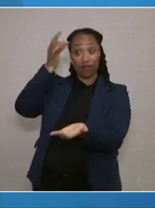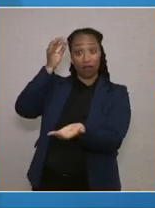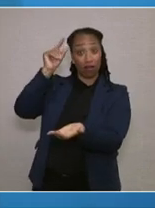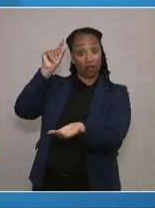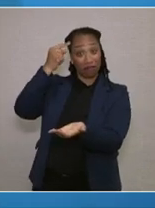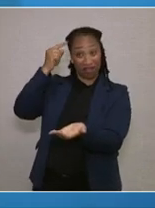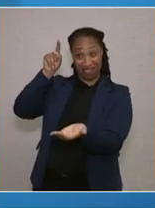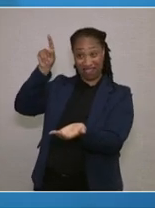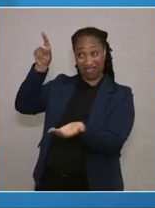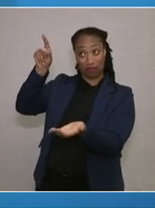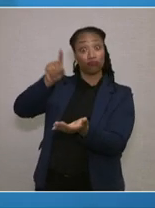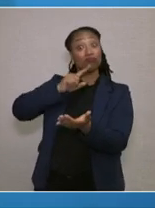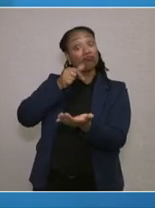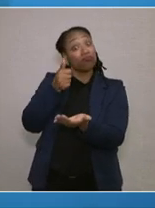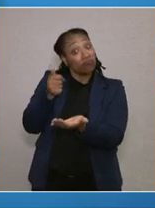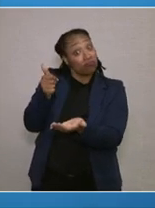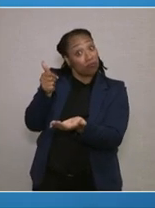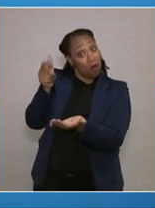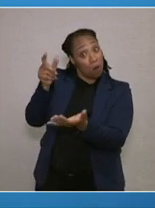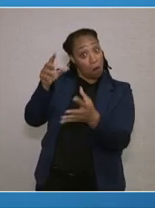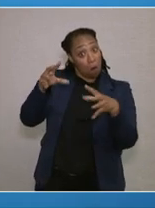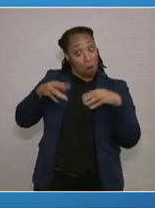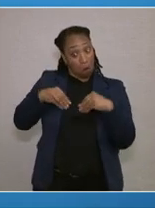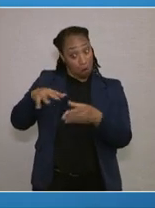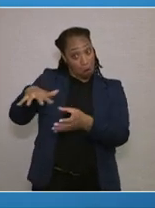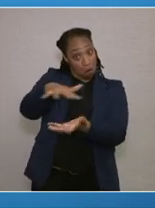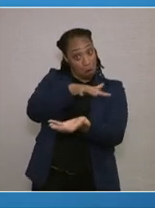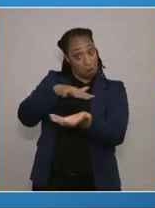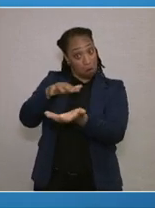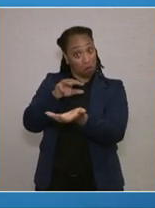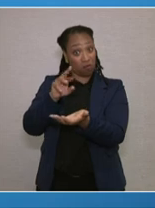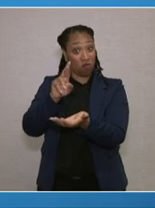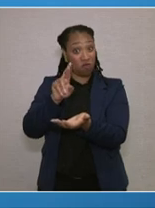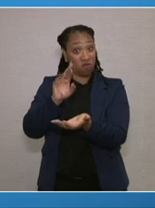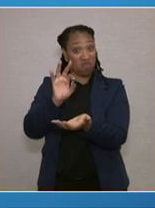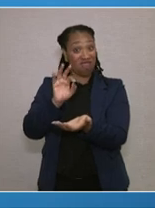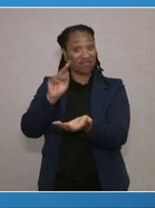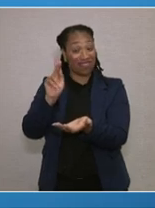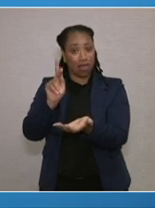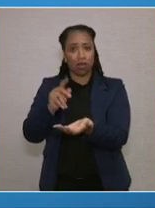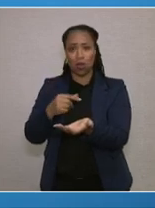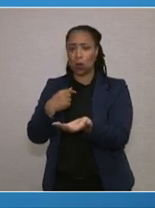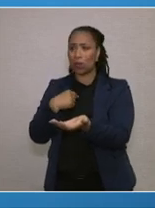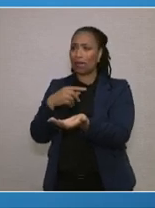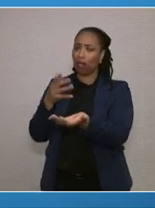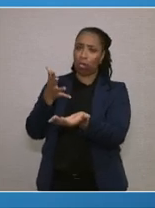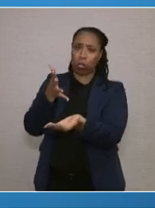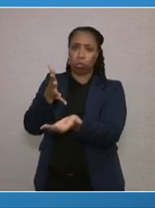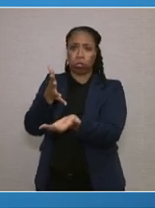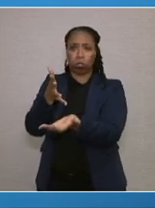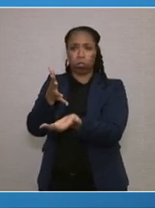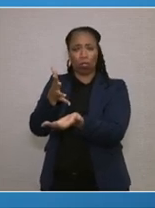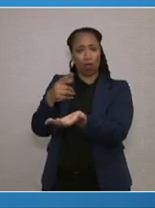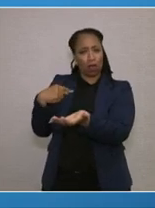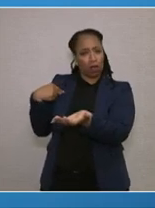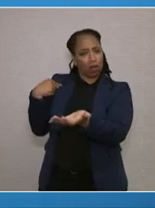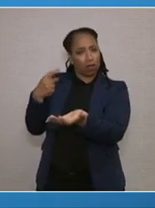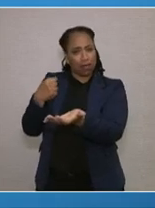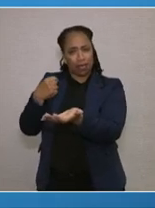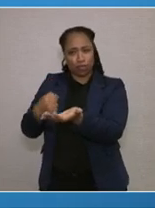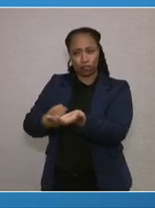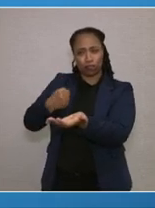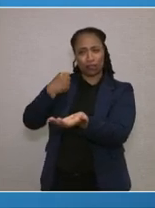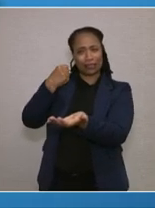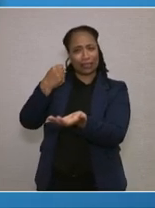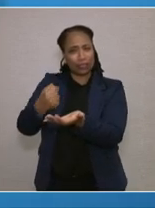owner and keeper of the land. And the district for decades had a lease with the federal government